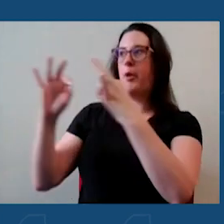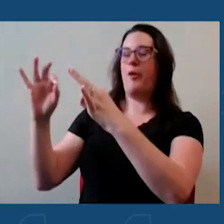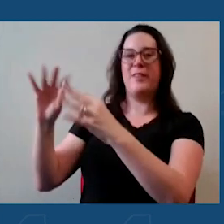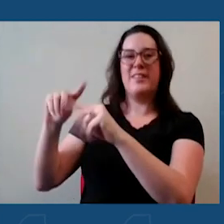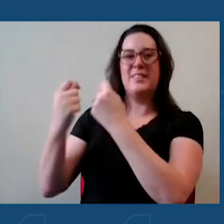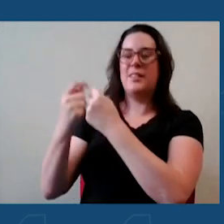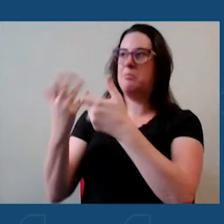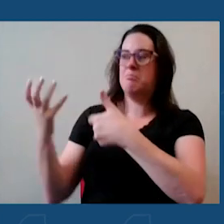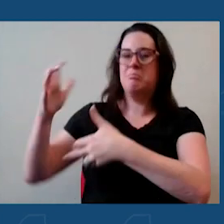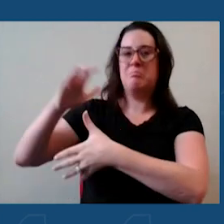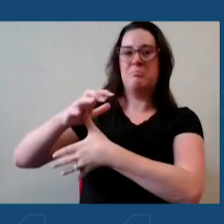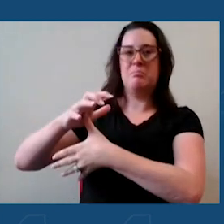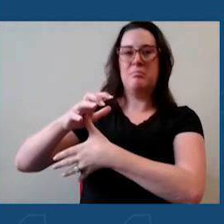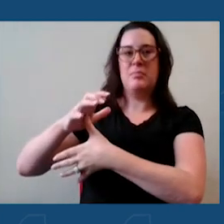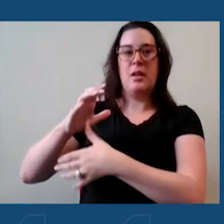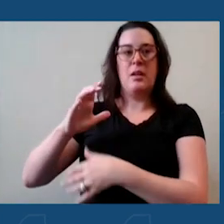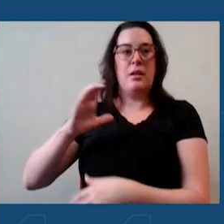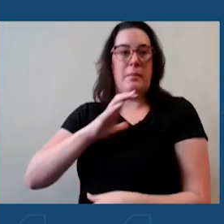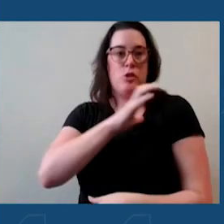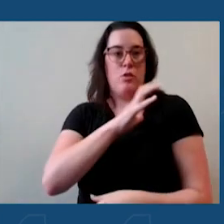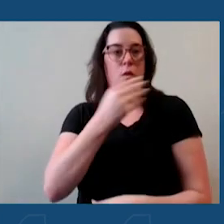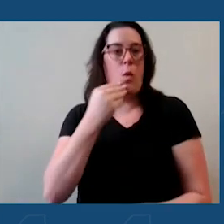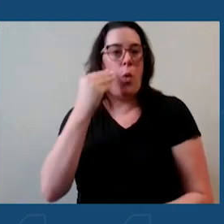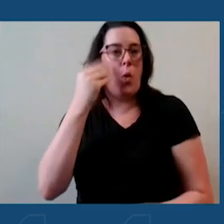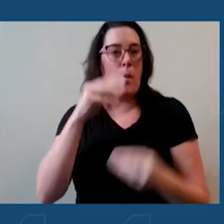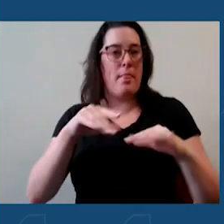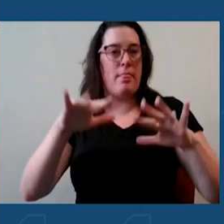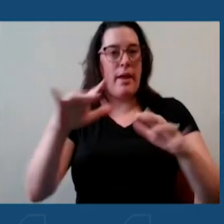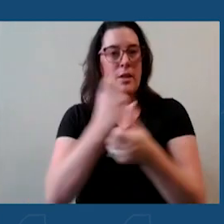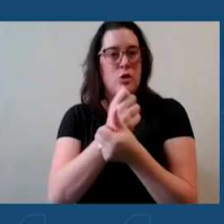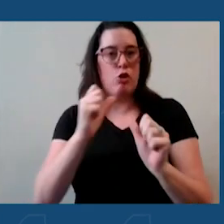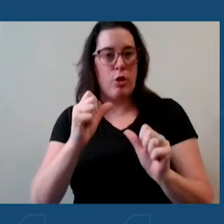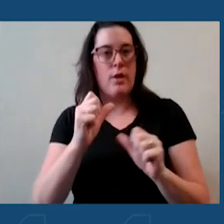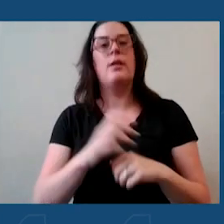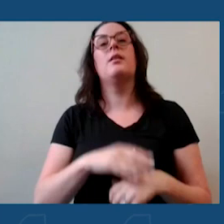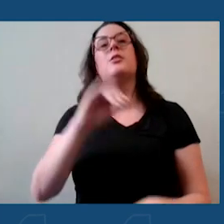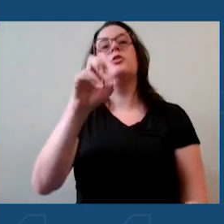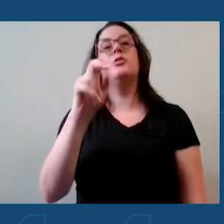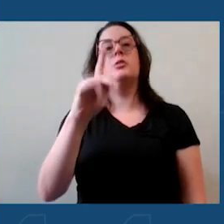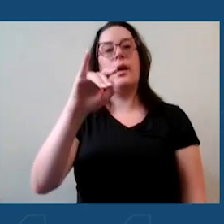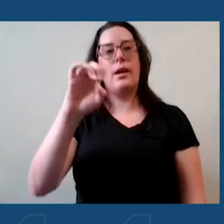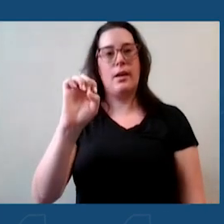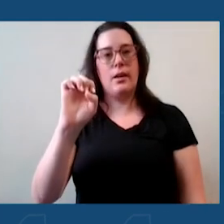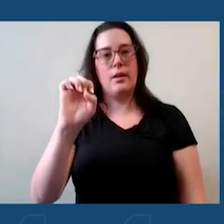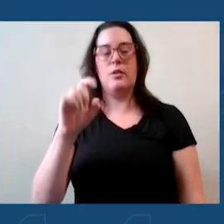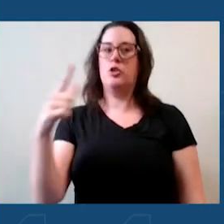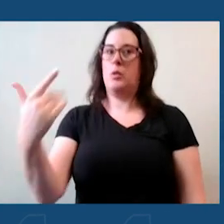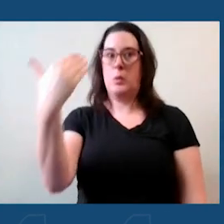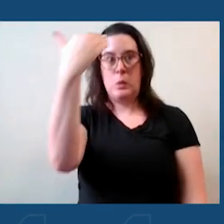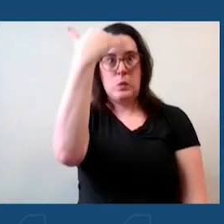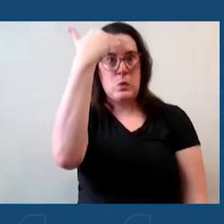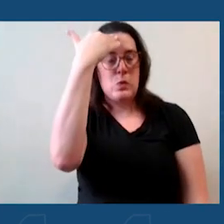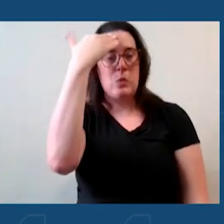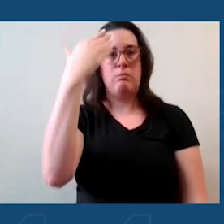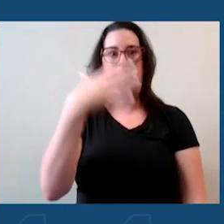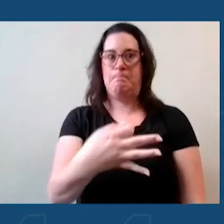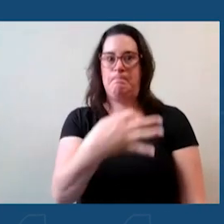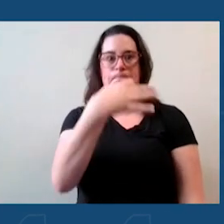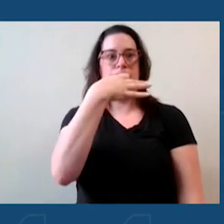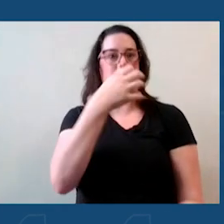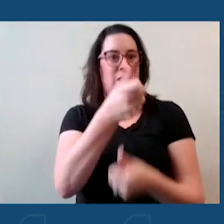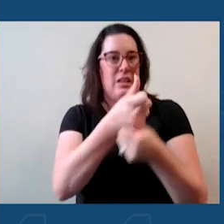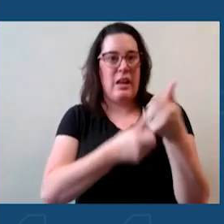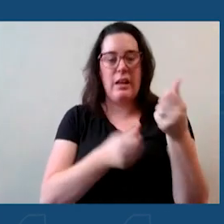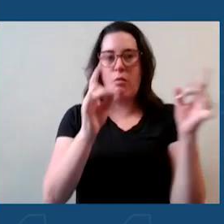Commissioner of Homeland Security and Emergency Services, Jackie Bray, well seasoned in every kind of